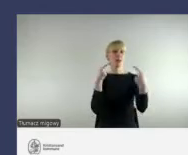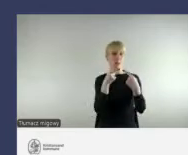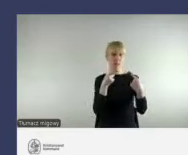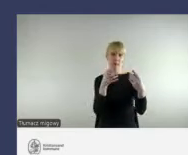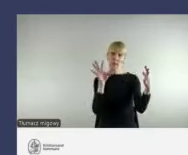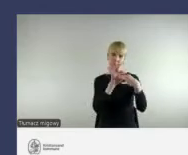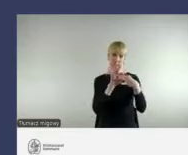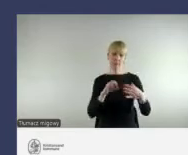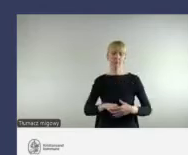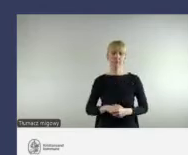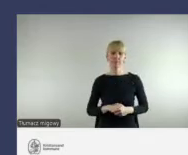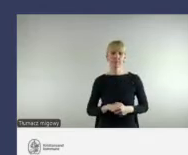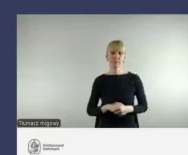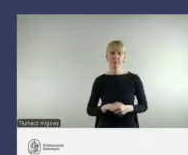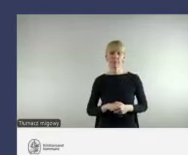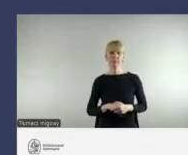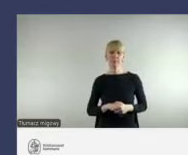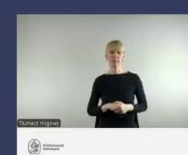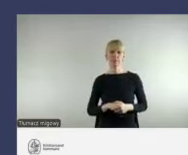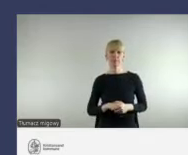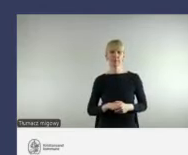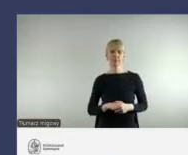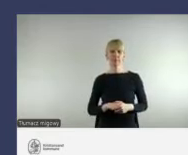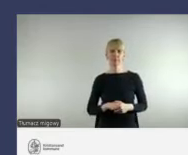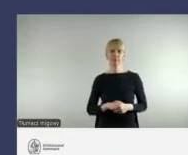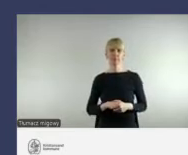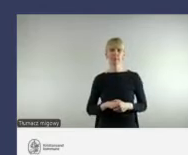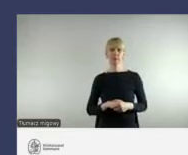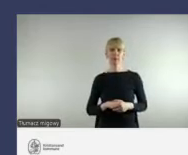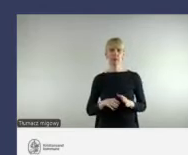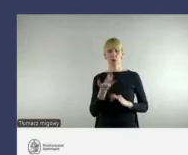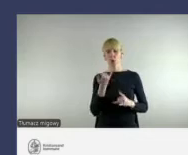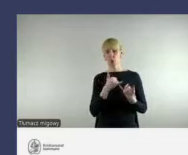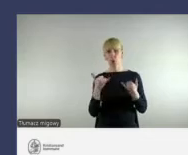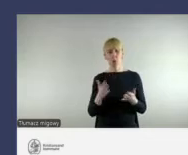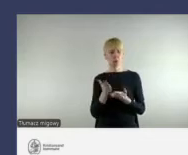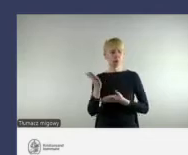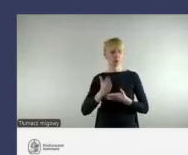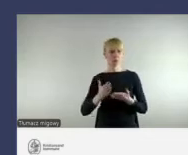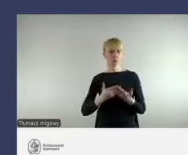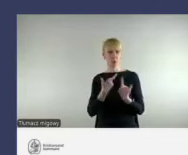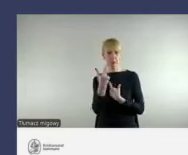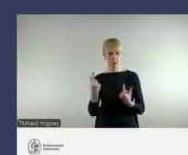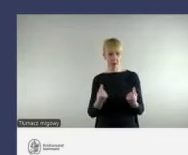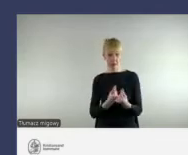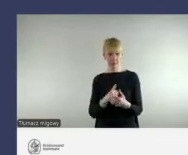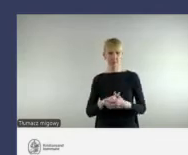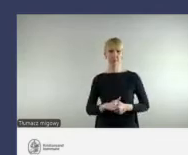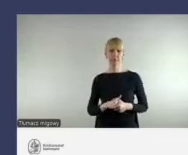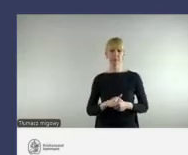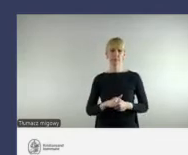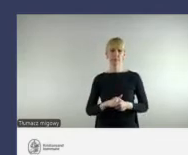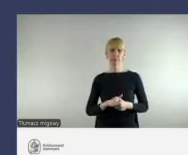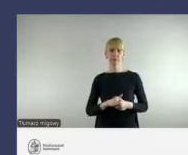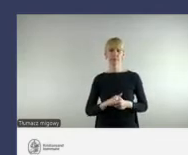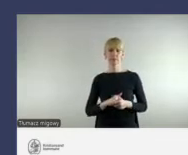provide insight across sectors and agencies, so that the cross-sectorial